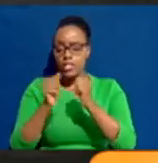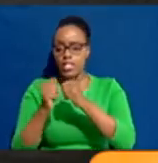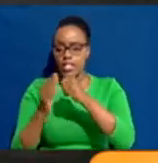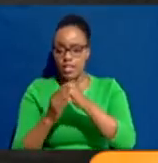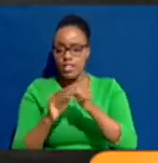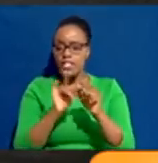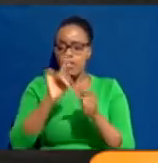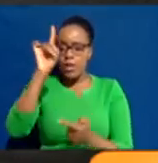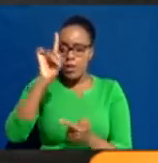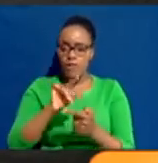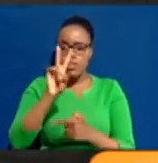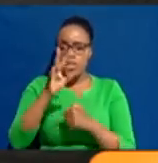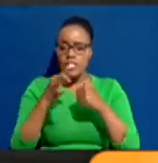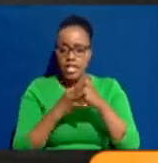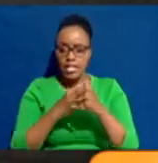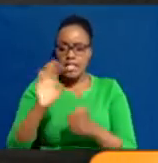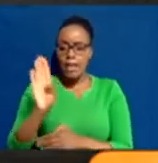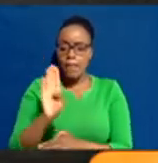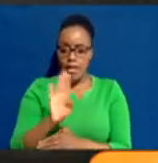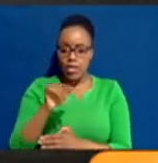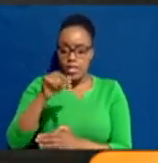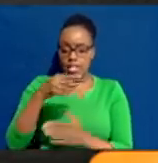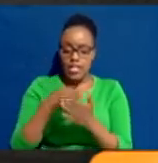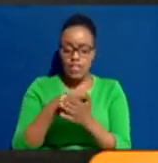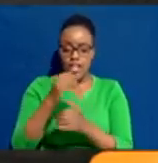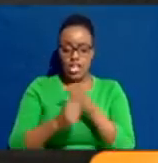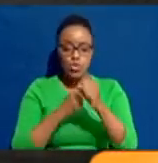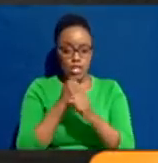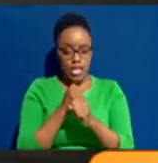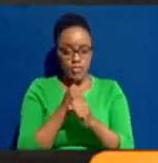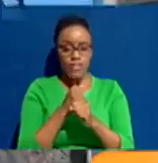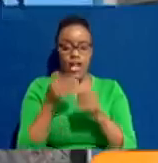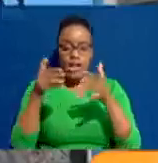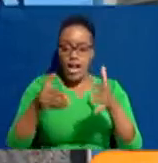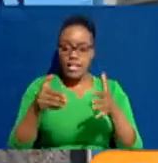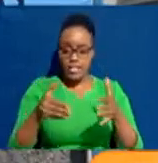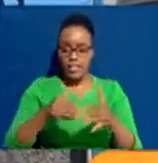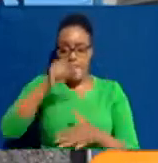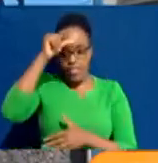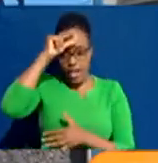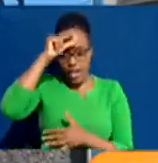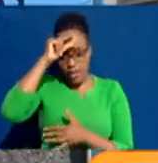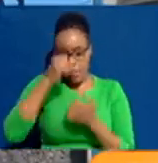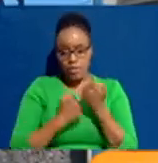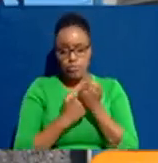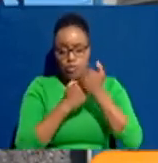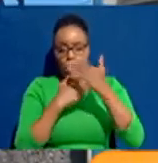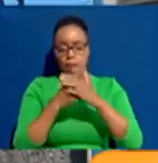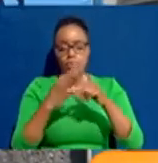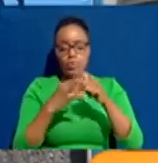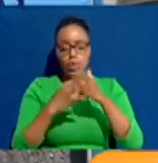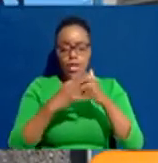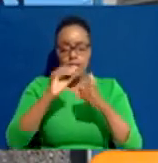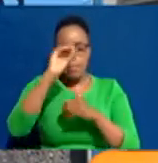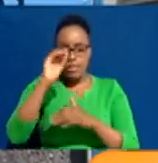2018-2019 to a whopping 28 billion shillings in this financial year. Currently, the government finances up to 80%